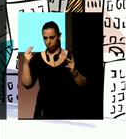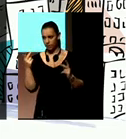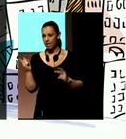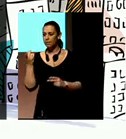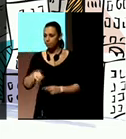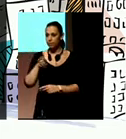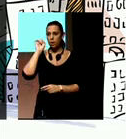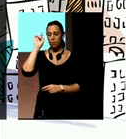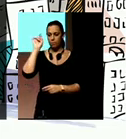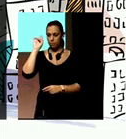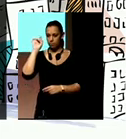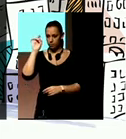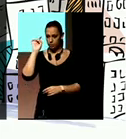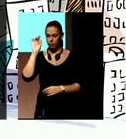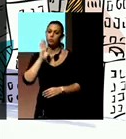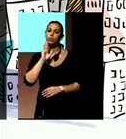She's